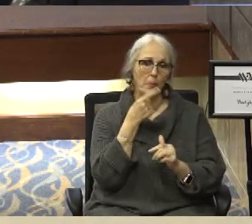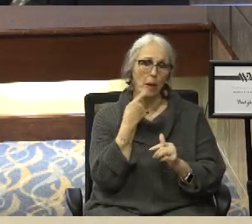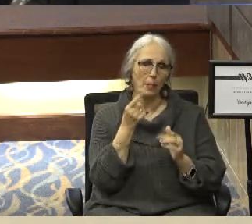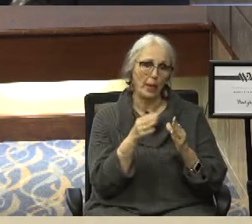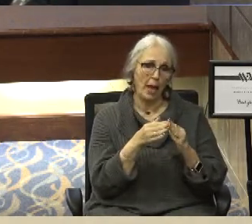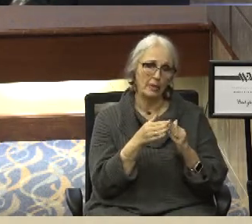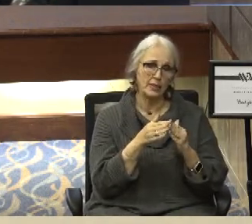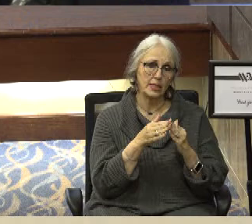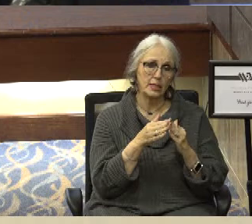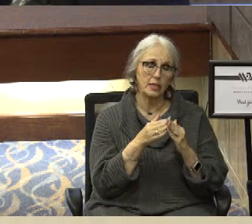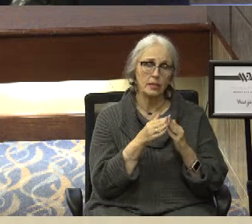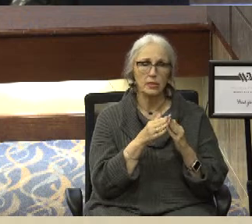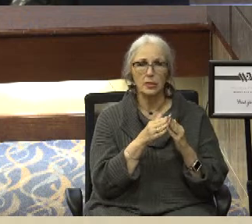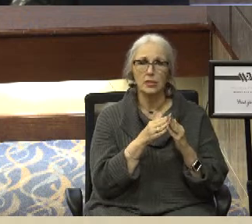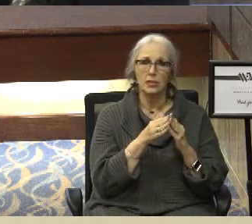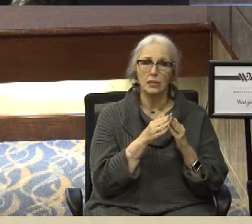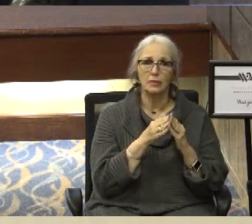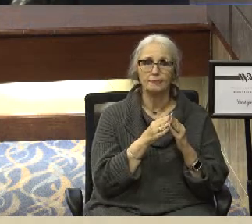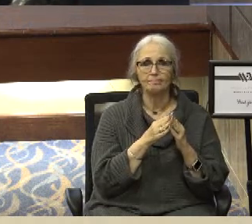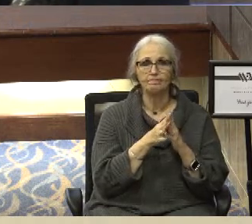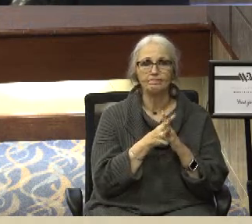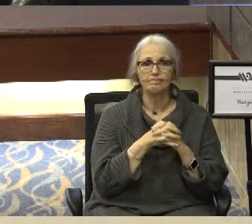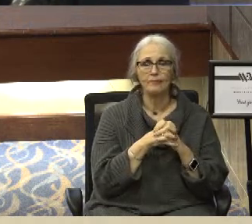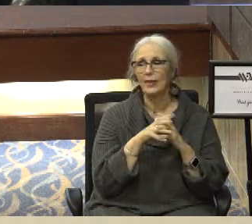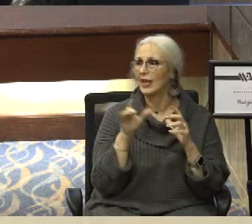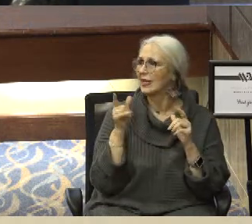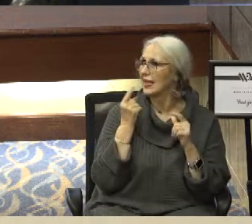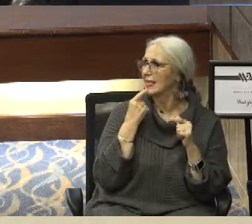just as Andrea mentioned,